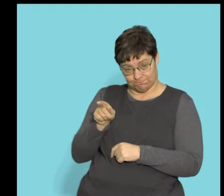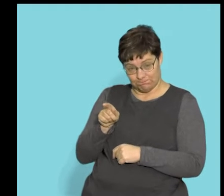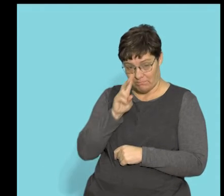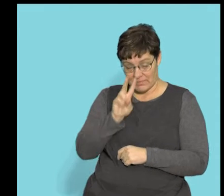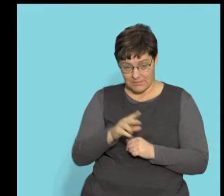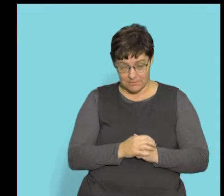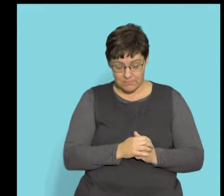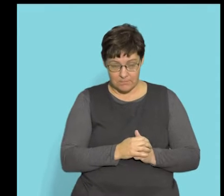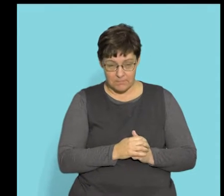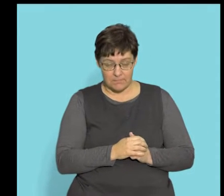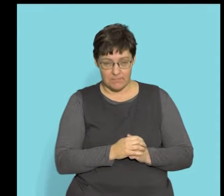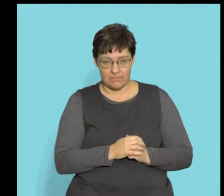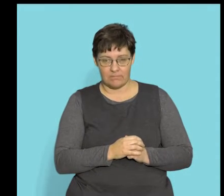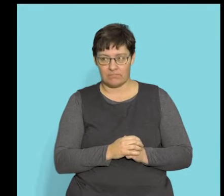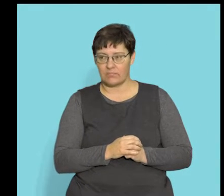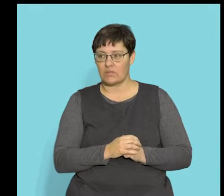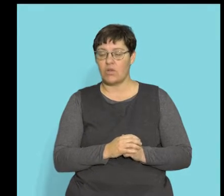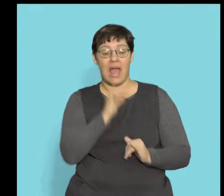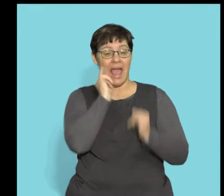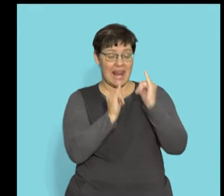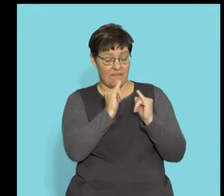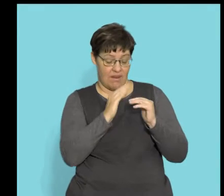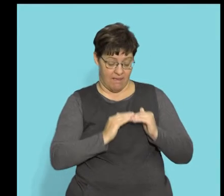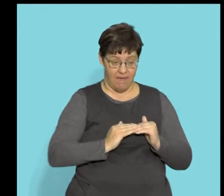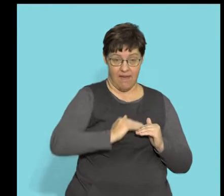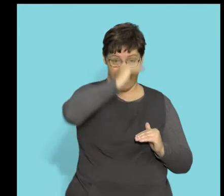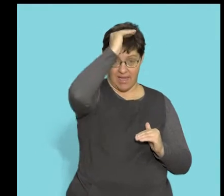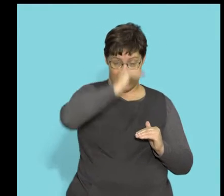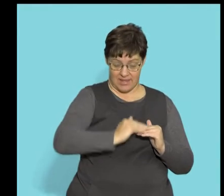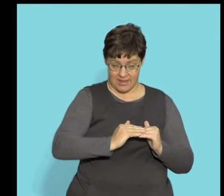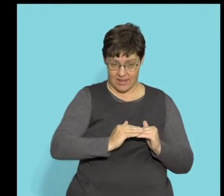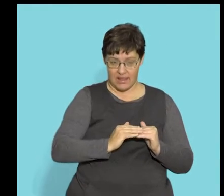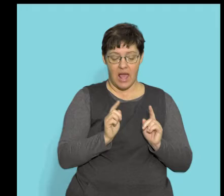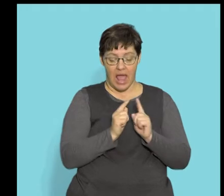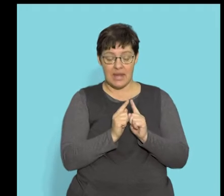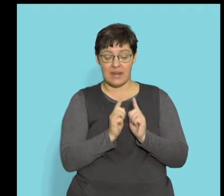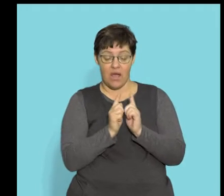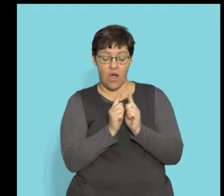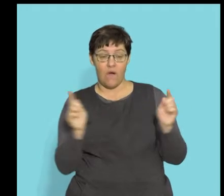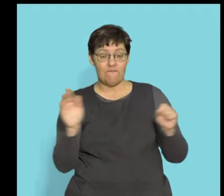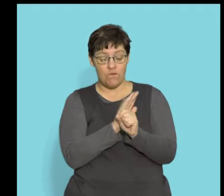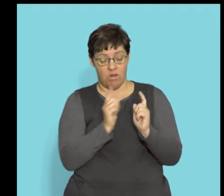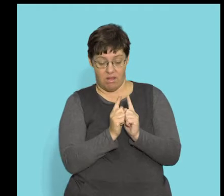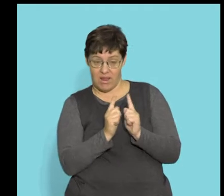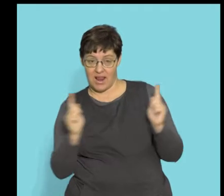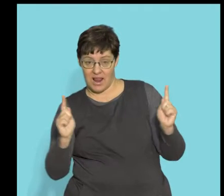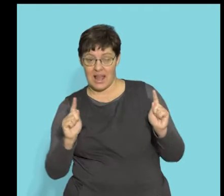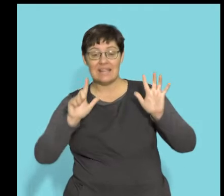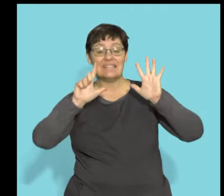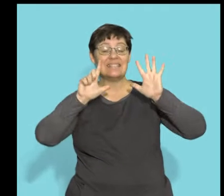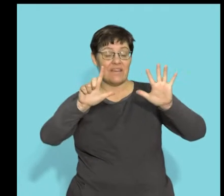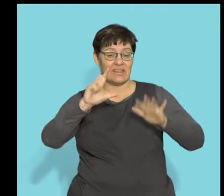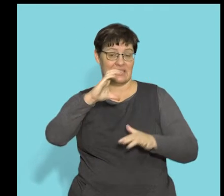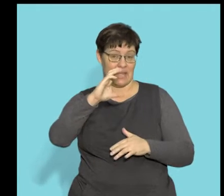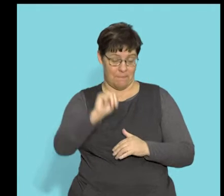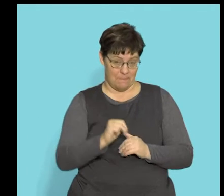has measurements as shown in the figure. So we have 11 centimeters for height, and we have a diameter